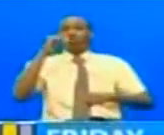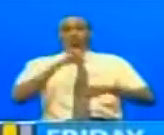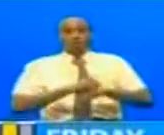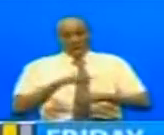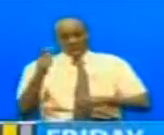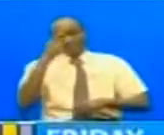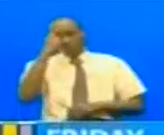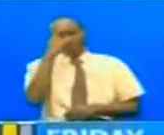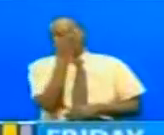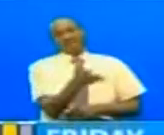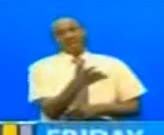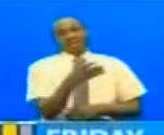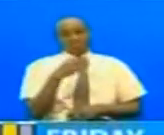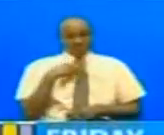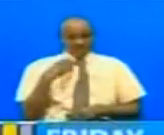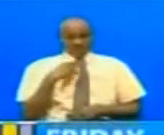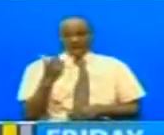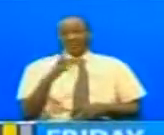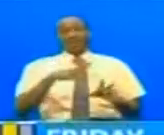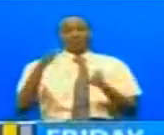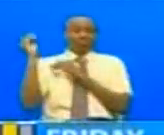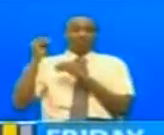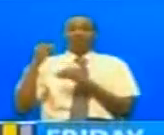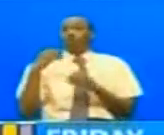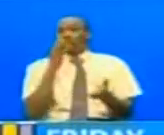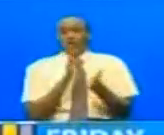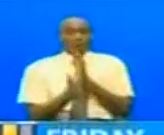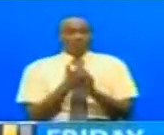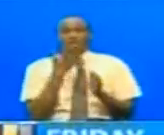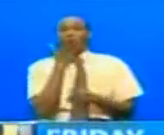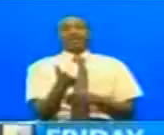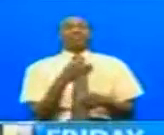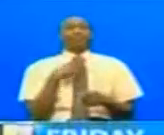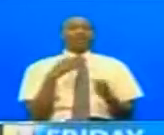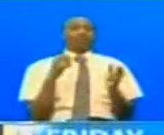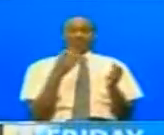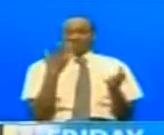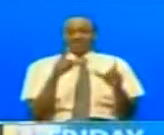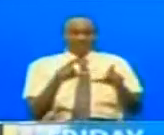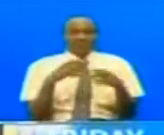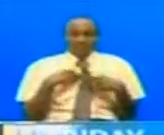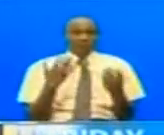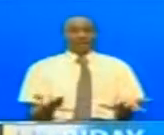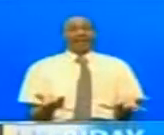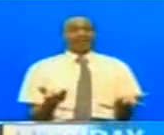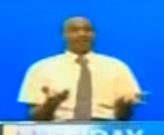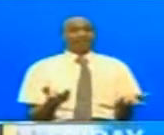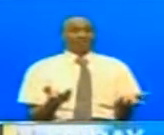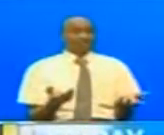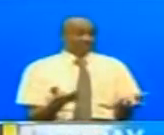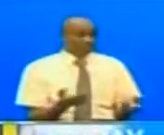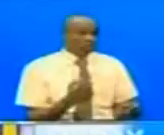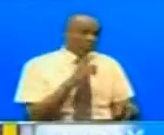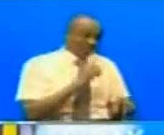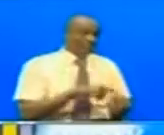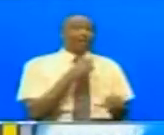by an Asian, and he has already left, and there was nobody to respond to my paper. So mm-hmm. when I